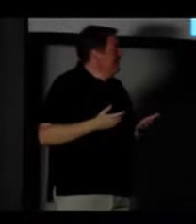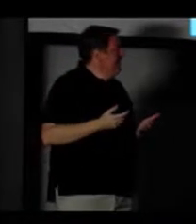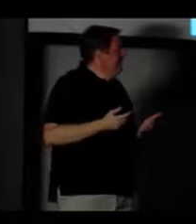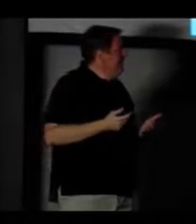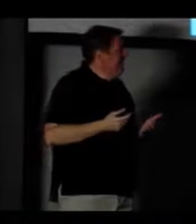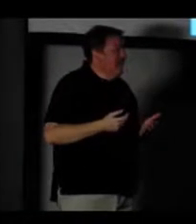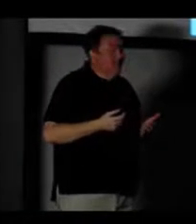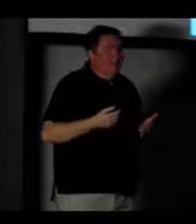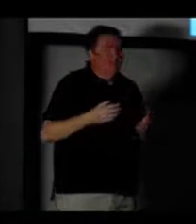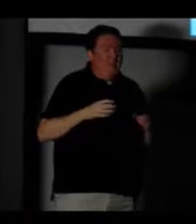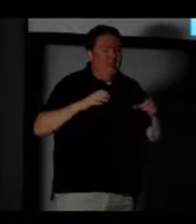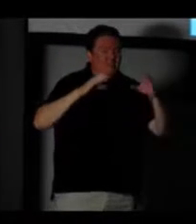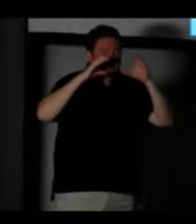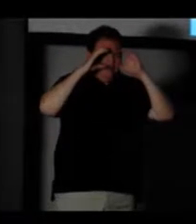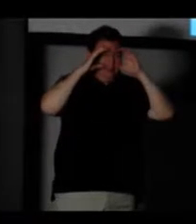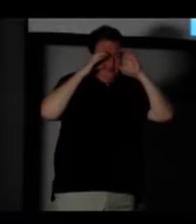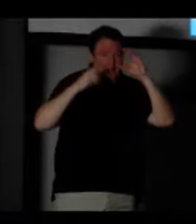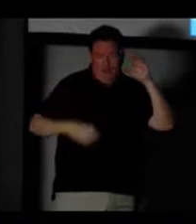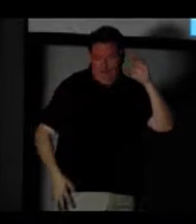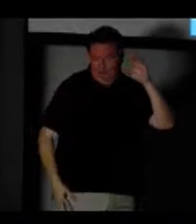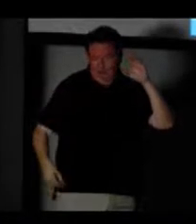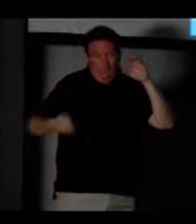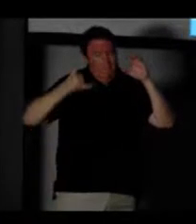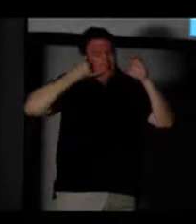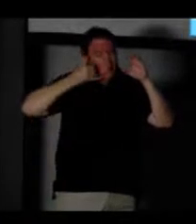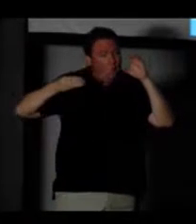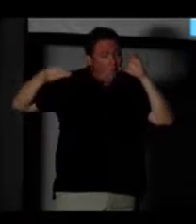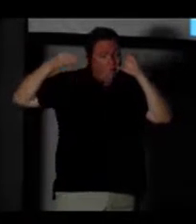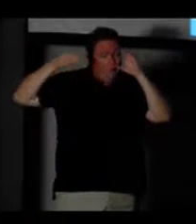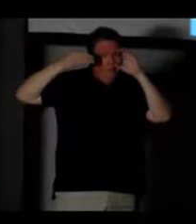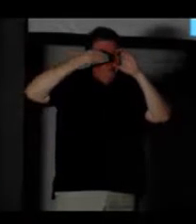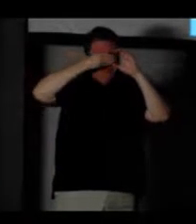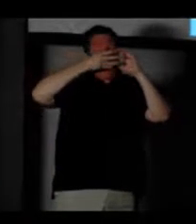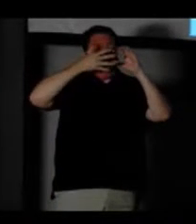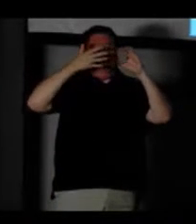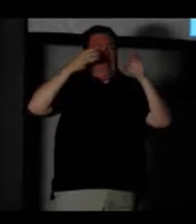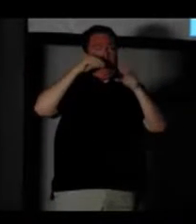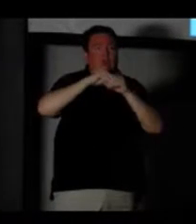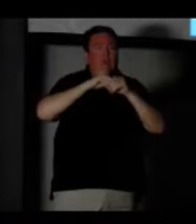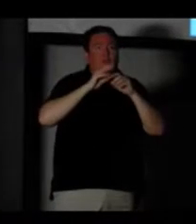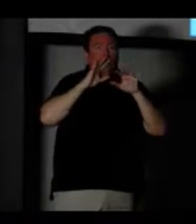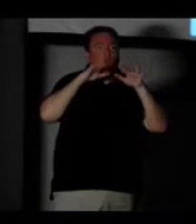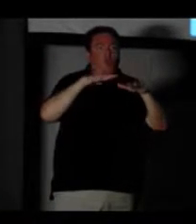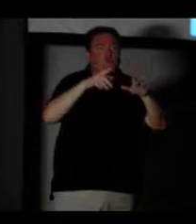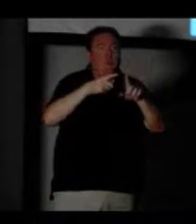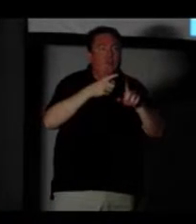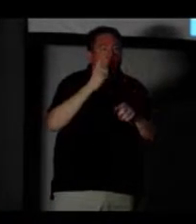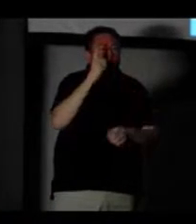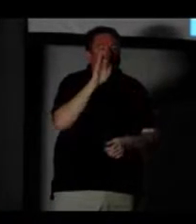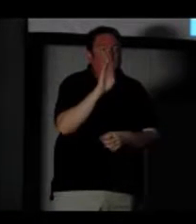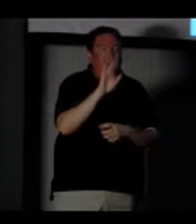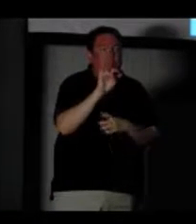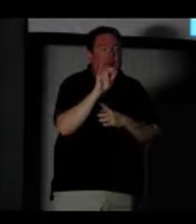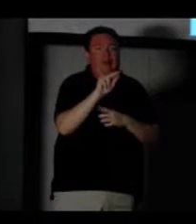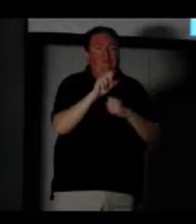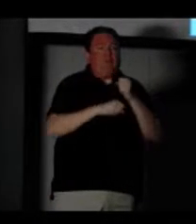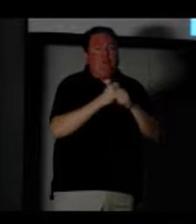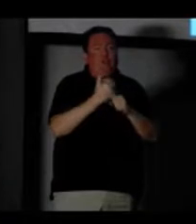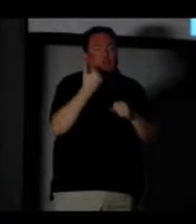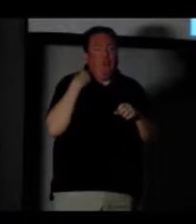somebody's phone inside that, and then transport them into oceans hundreds of billions of years ago with this animal swimming around in front of